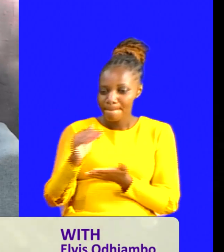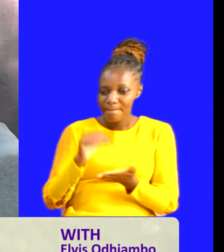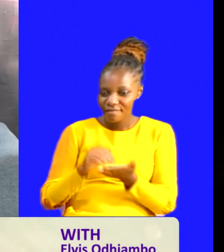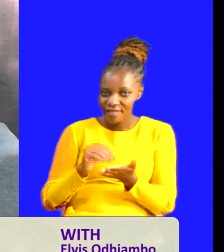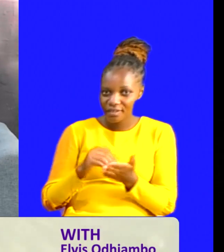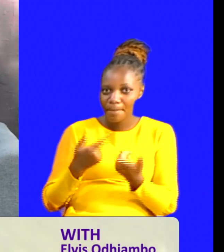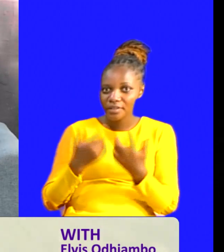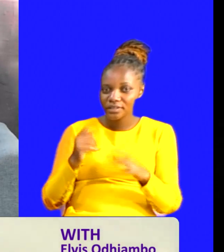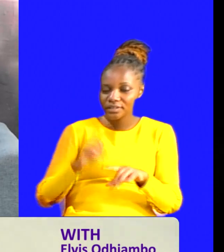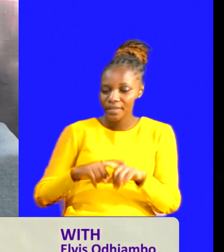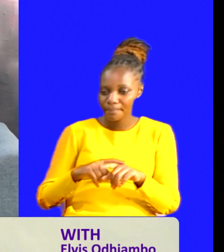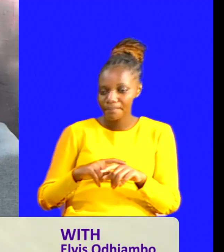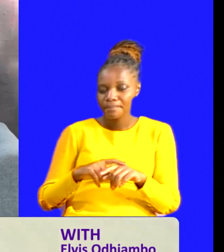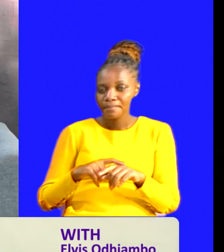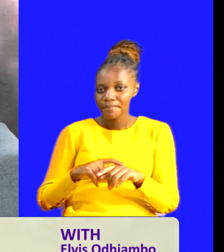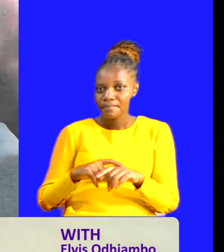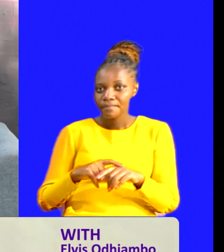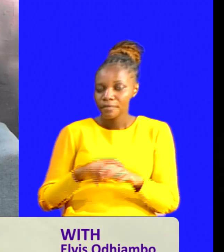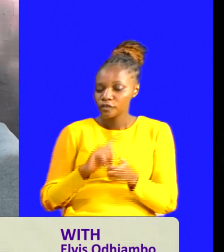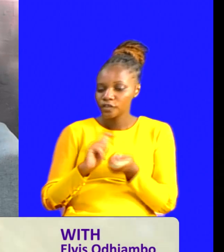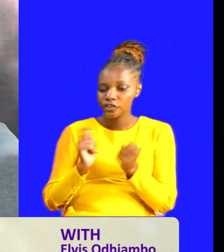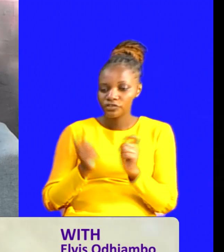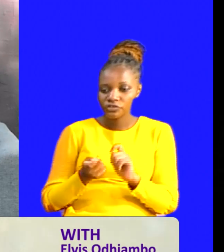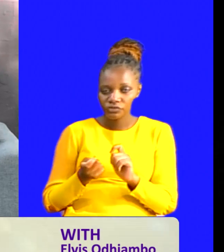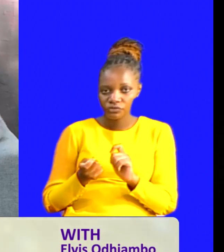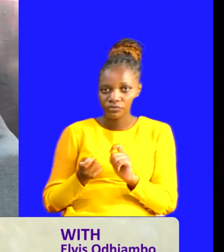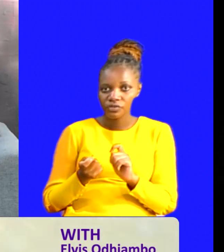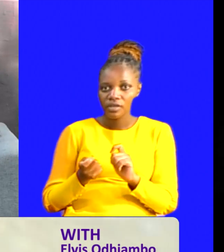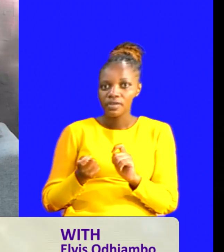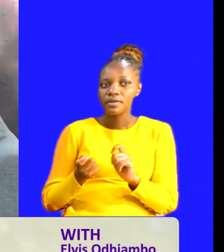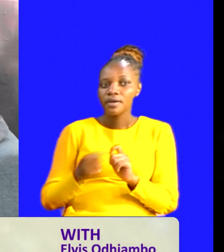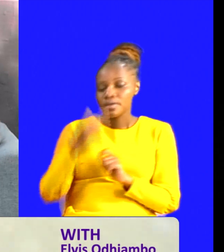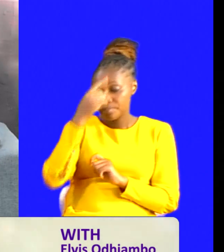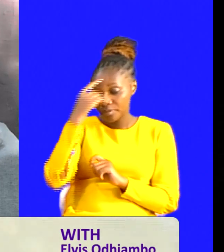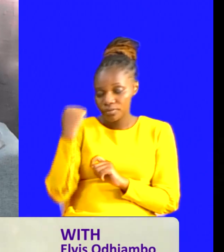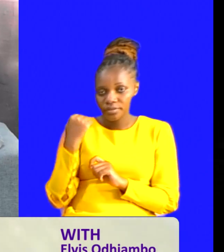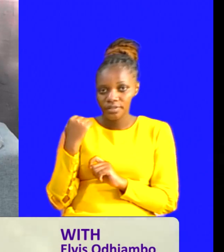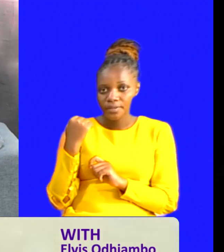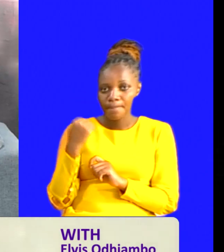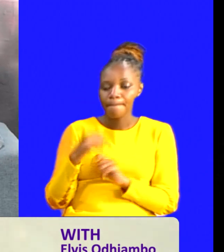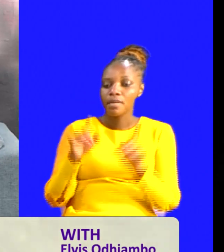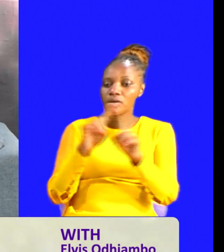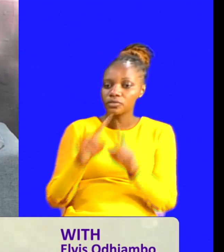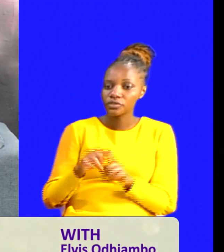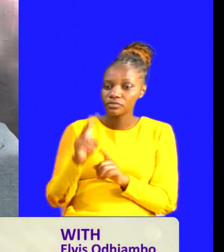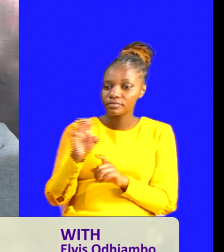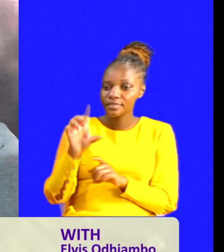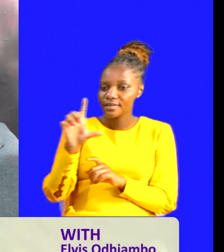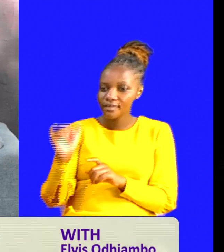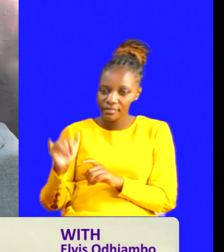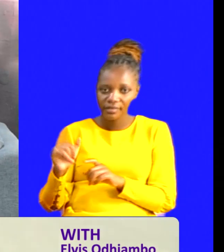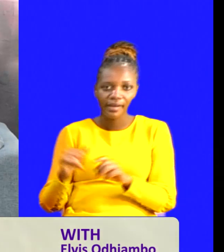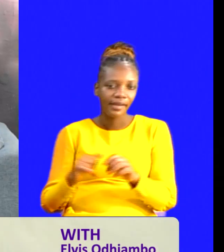had to sit down the likes of Trossard, sit down the likes of Havertz, because Martinelli also injured pale kidogo